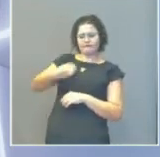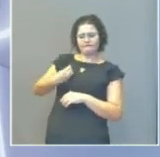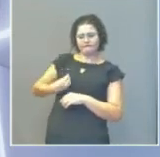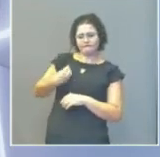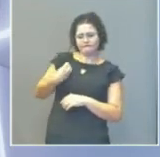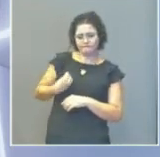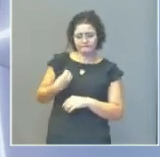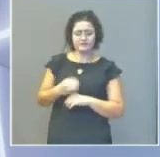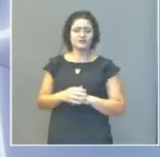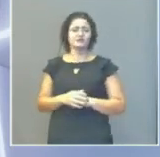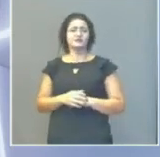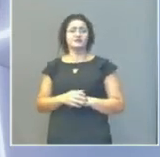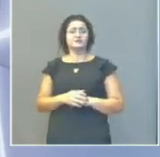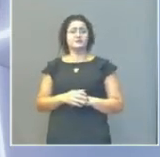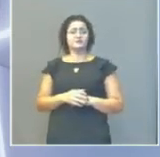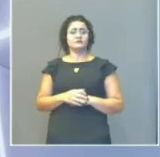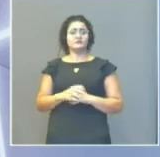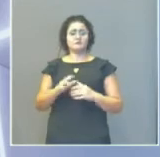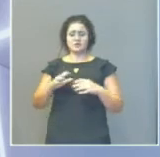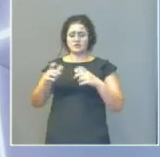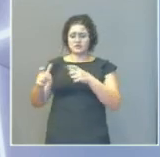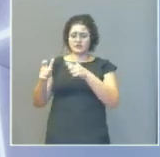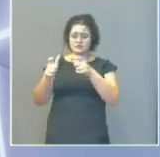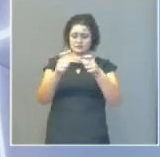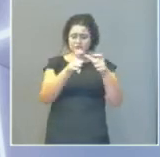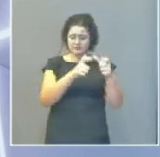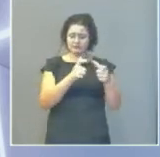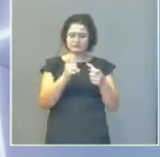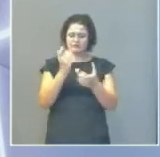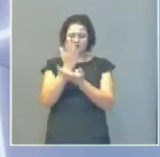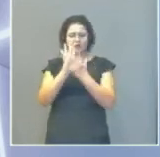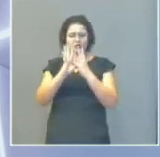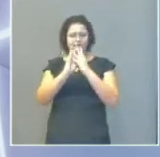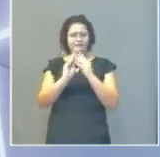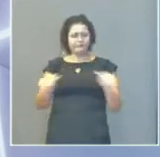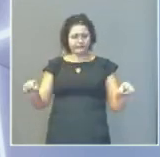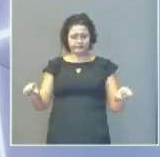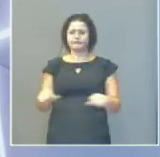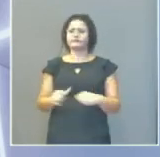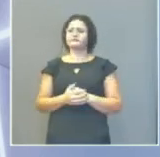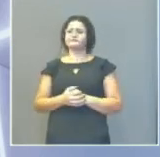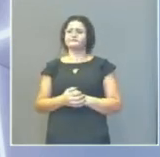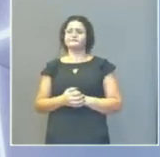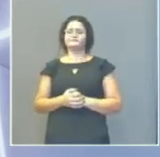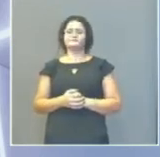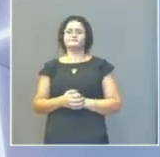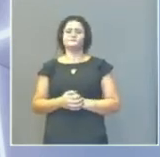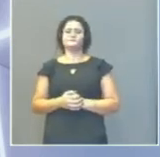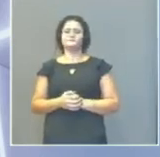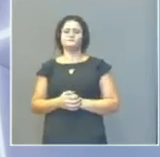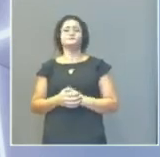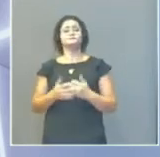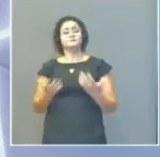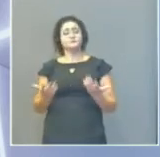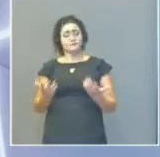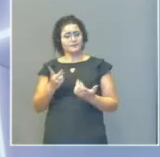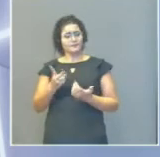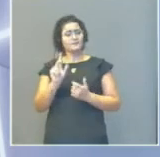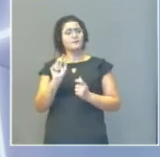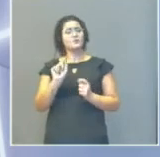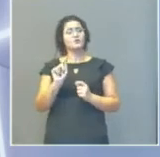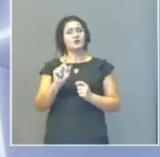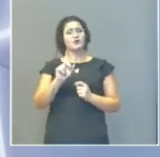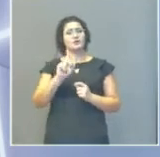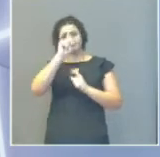the wiping away of territories and other worlds. And every time we come up